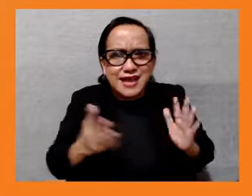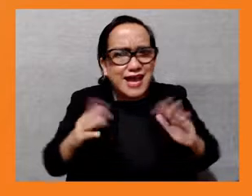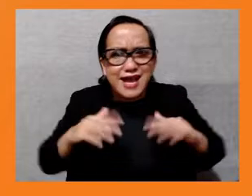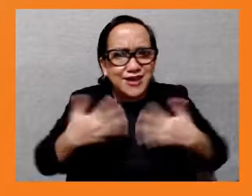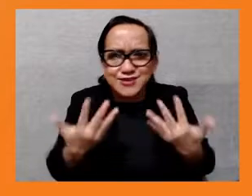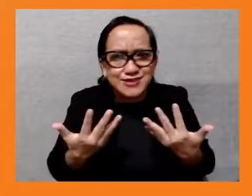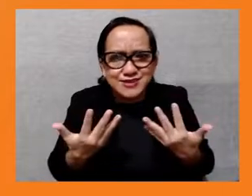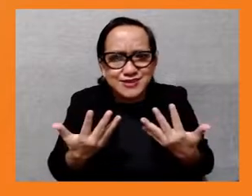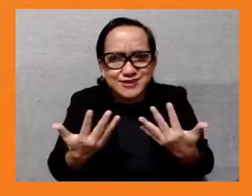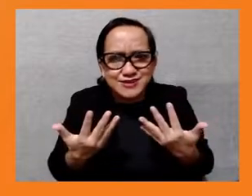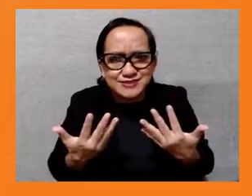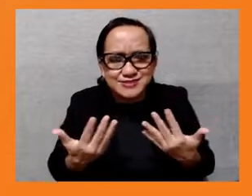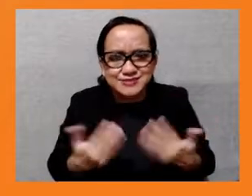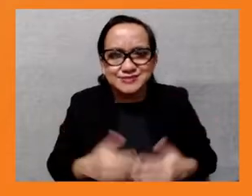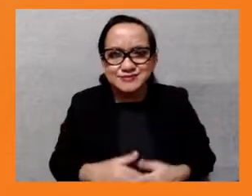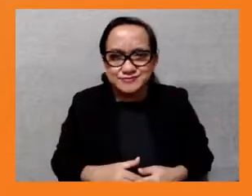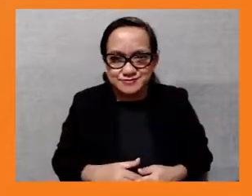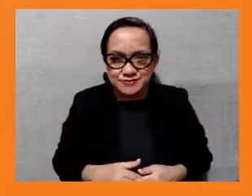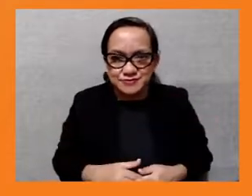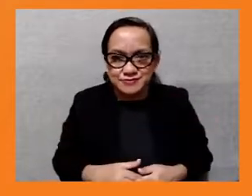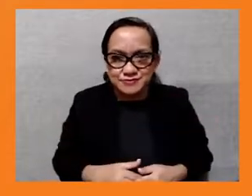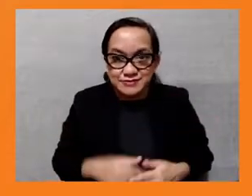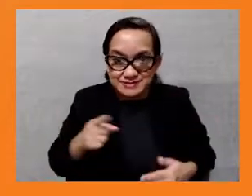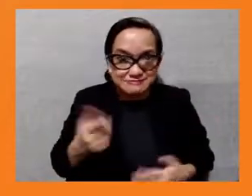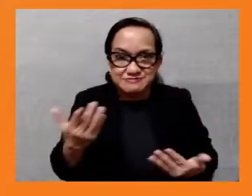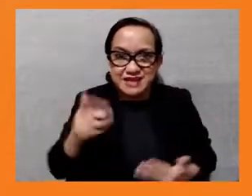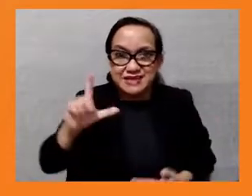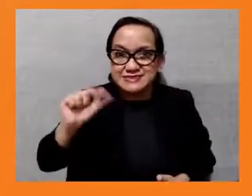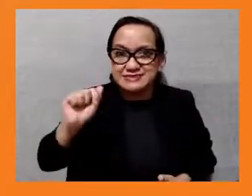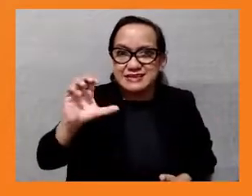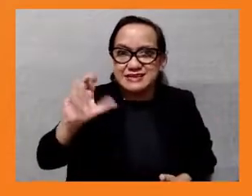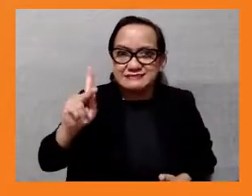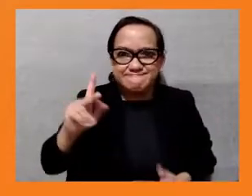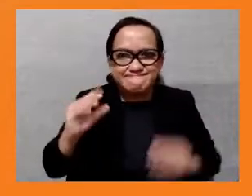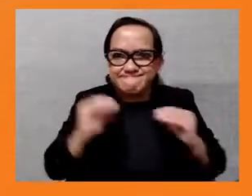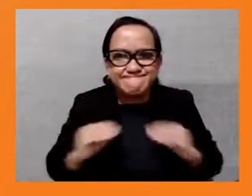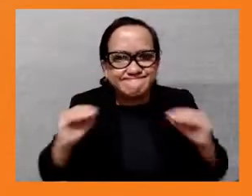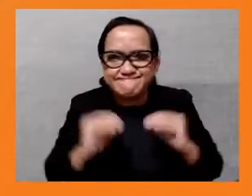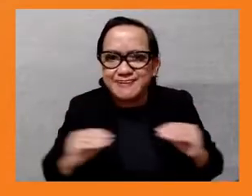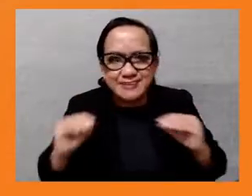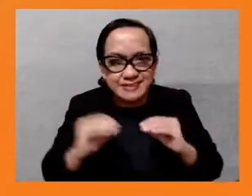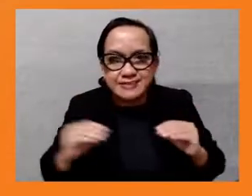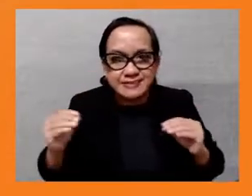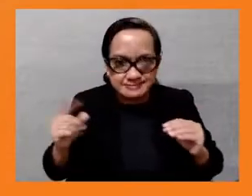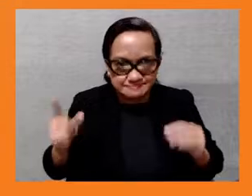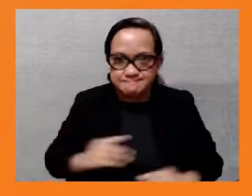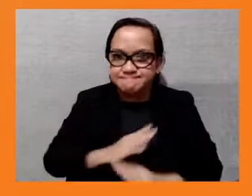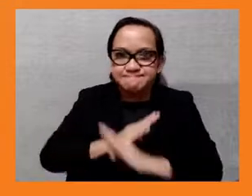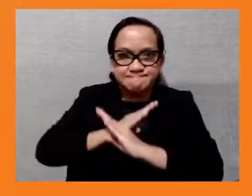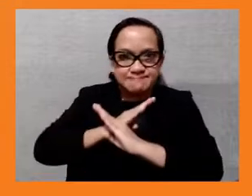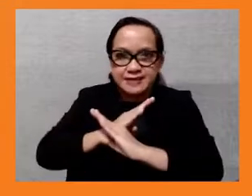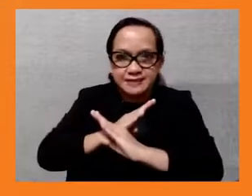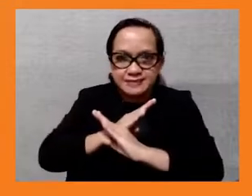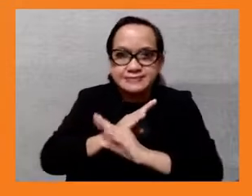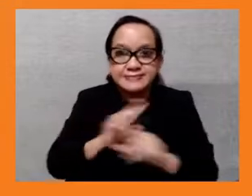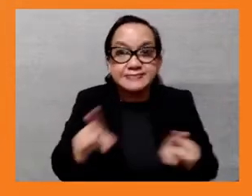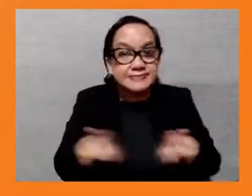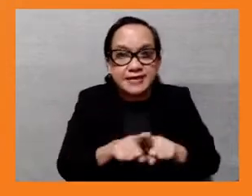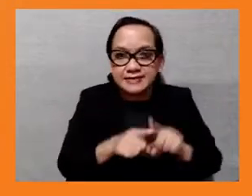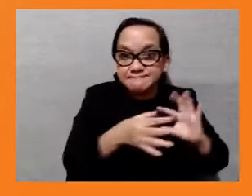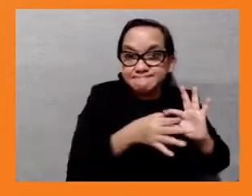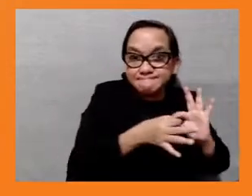again. Thank you. Thank you, Bruce. Can you hear me? All right. So